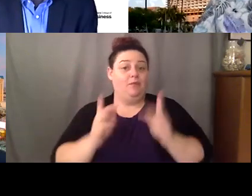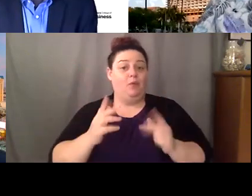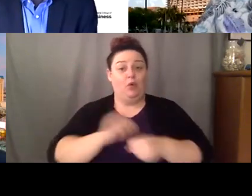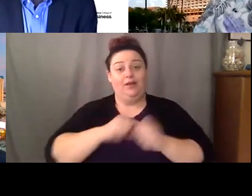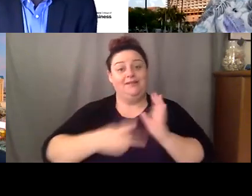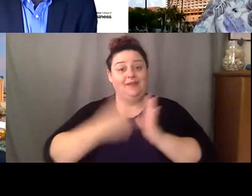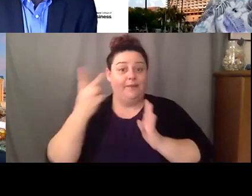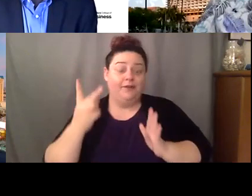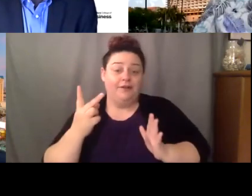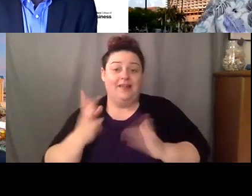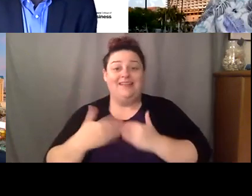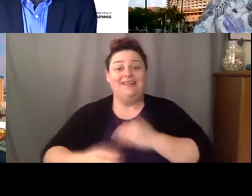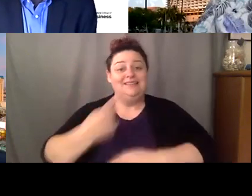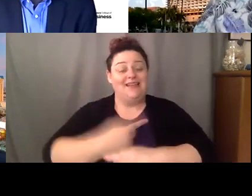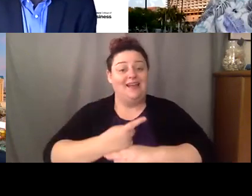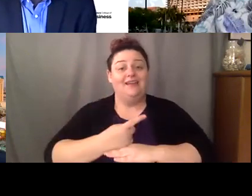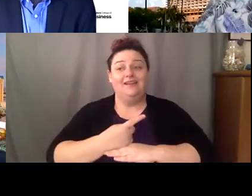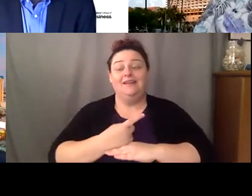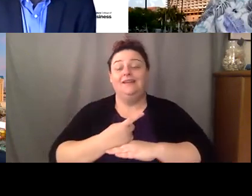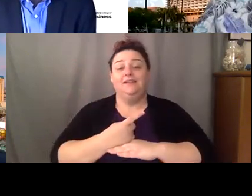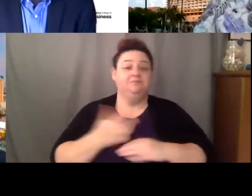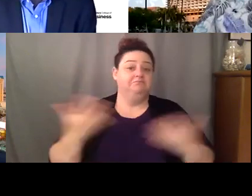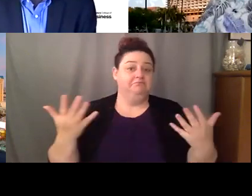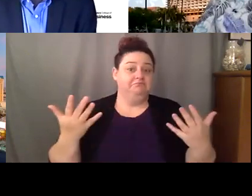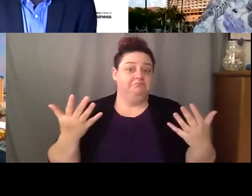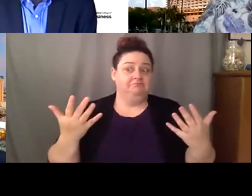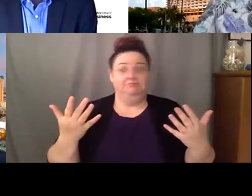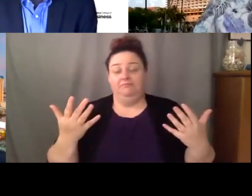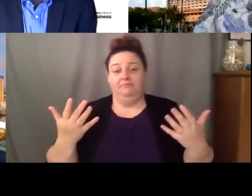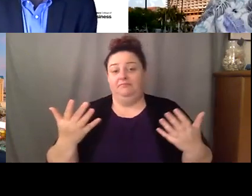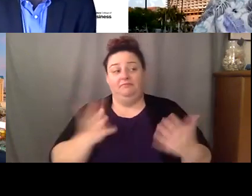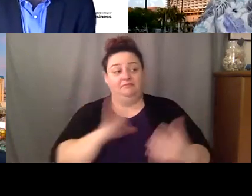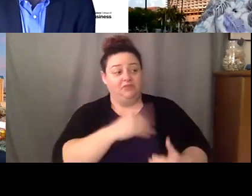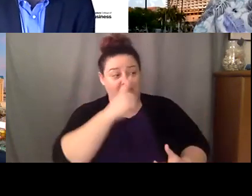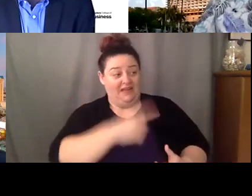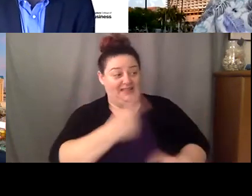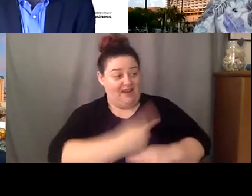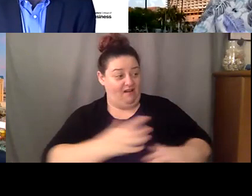another person the next day. Other days they might get an extra day off.